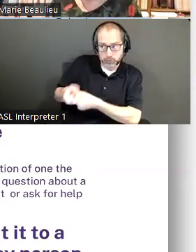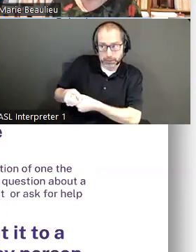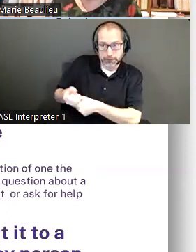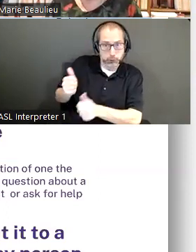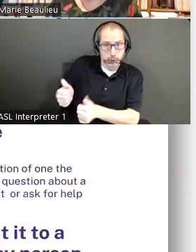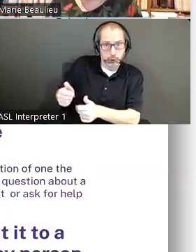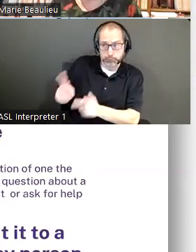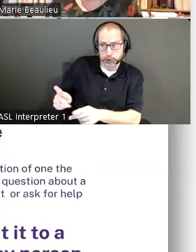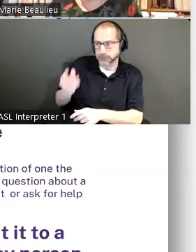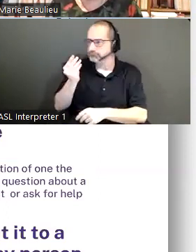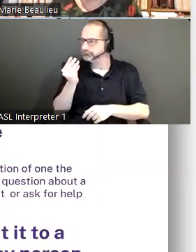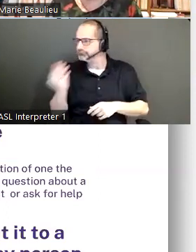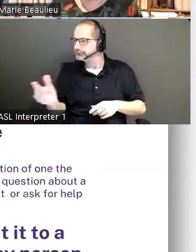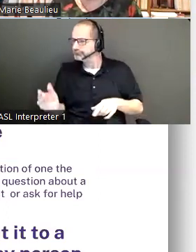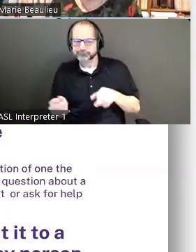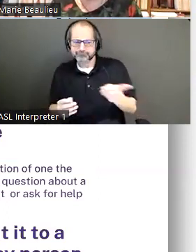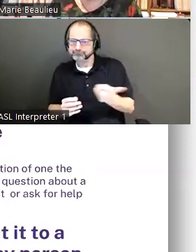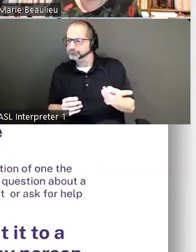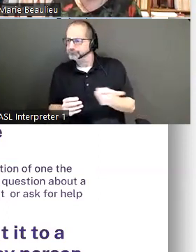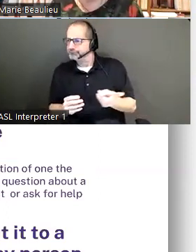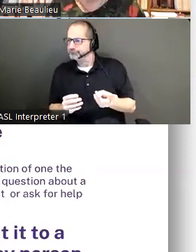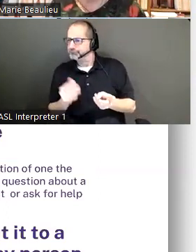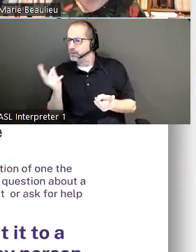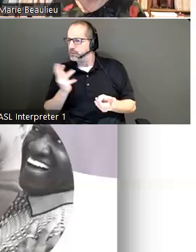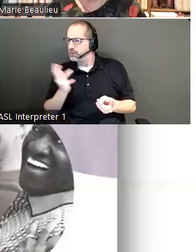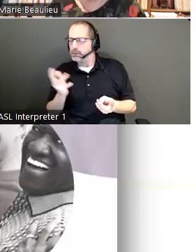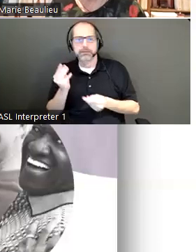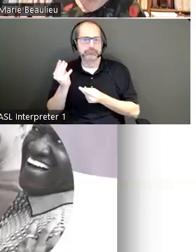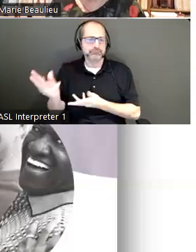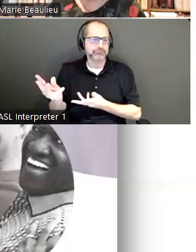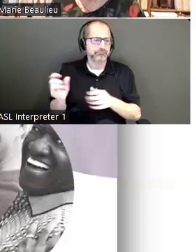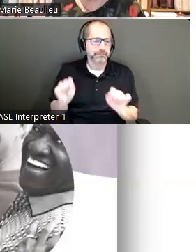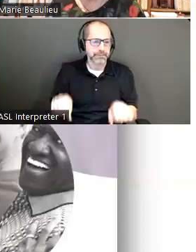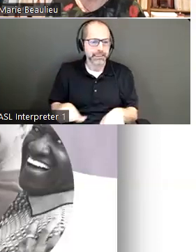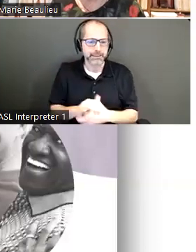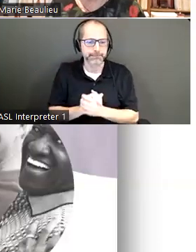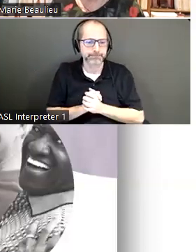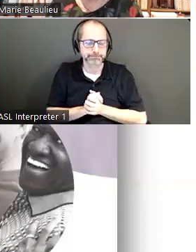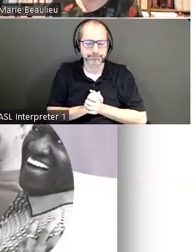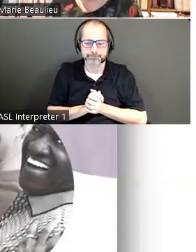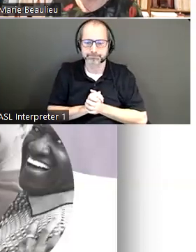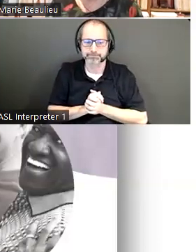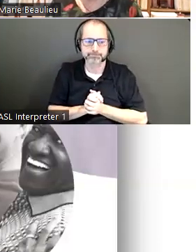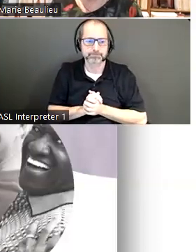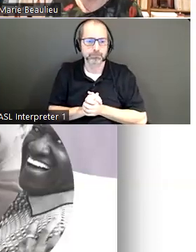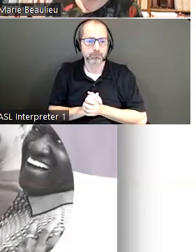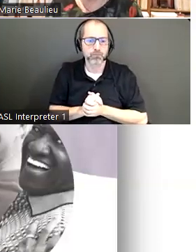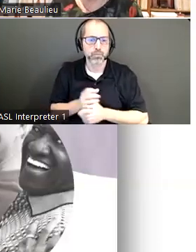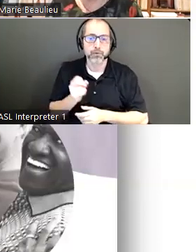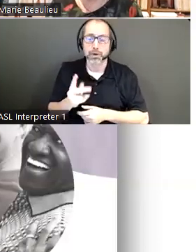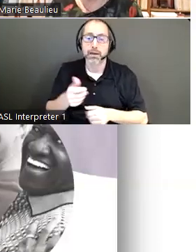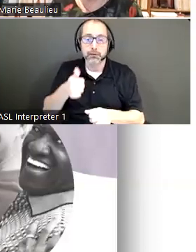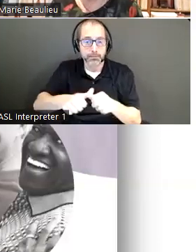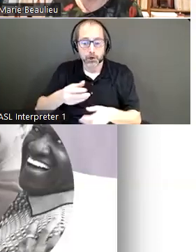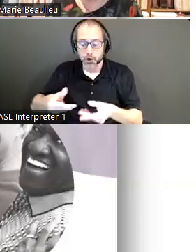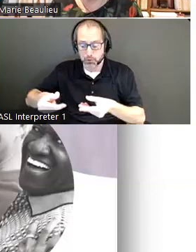someone else can intervene in the situation. still in module 3, I told you there was